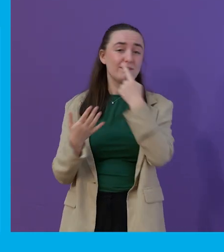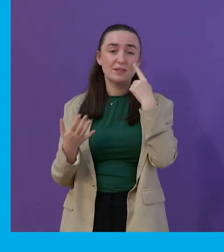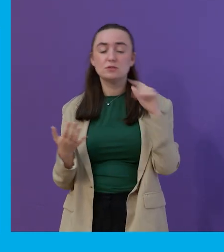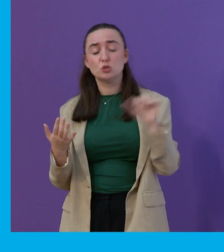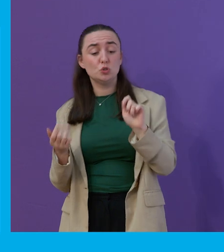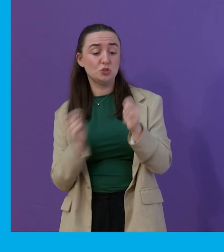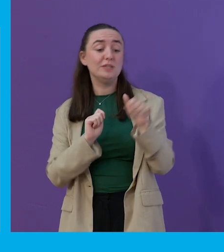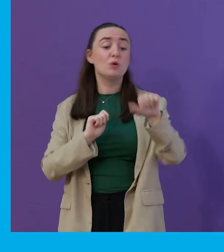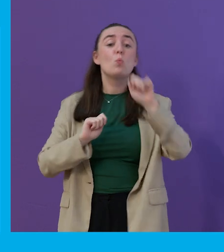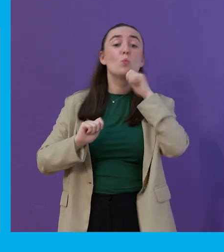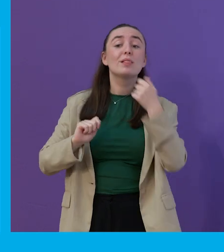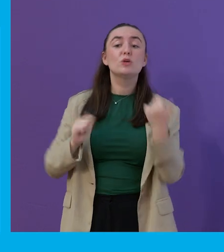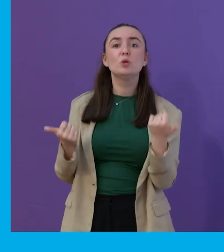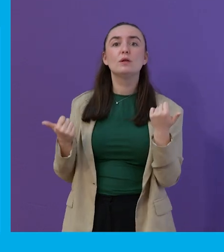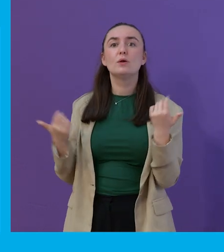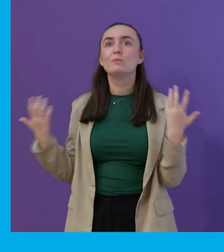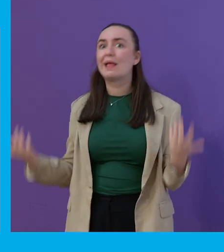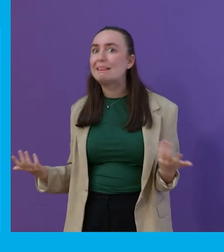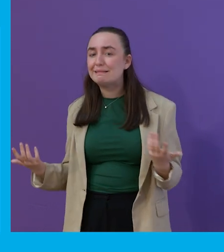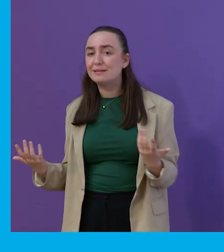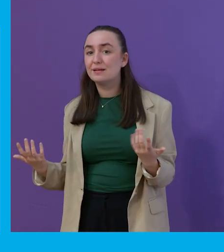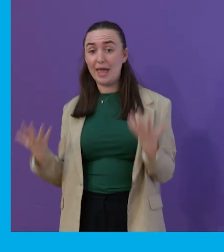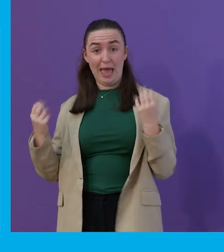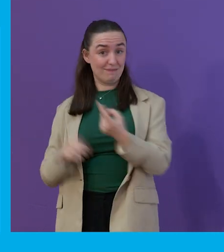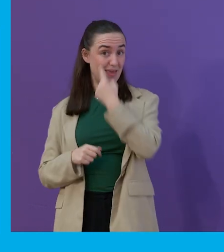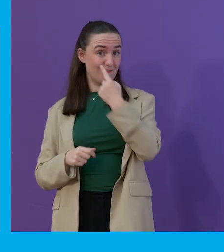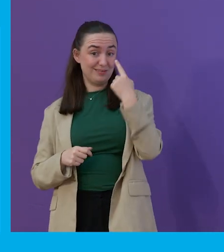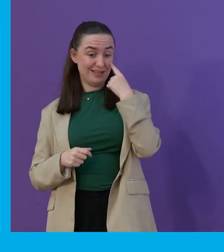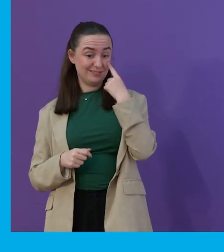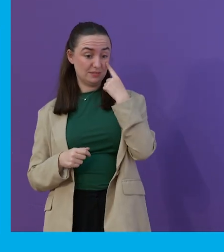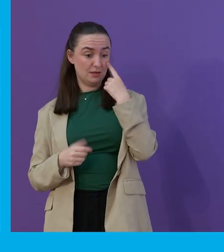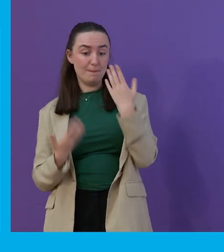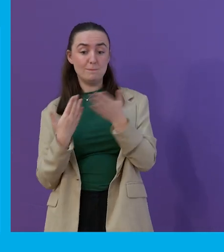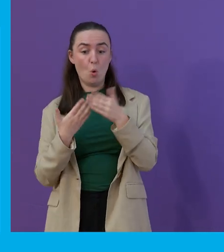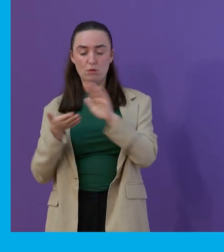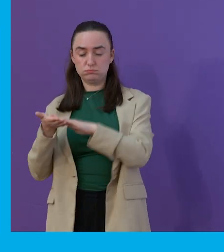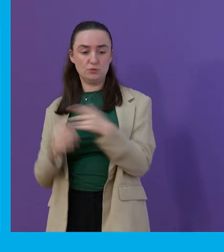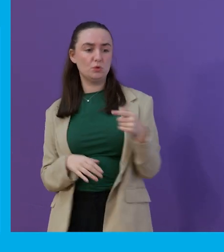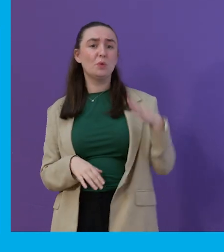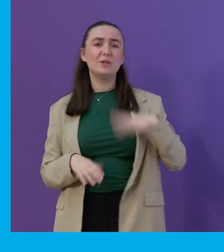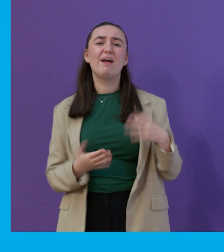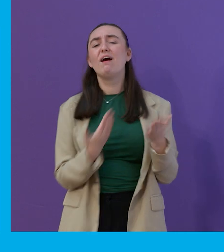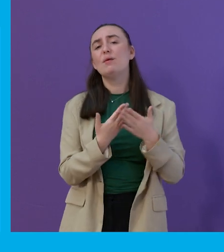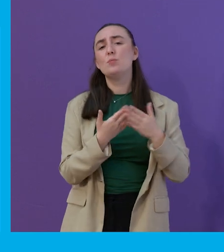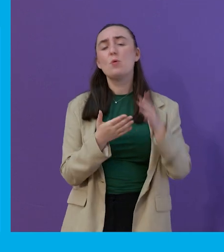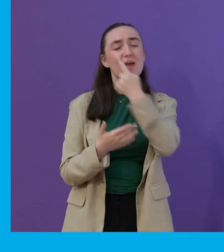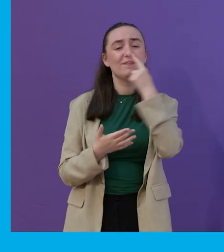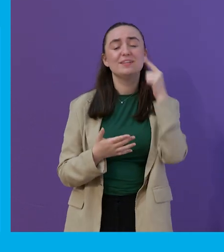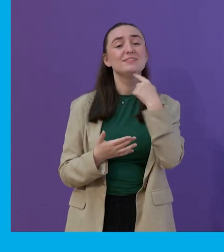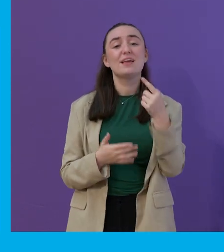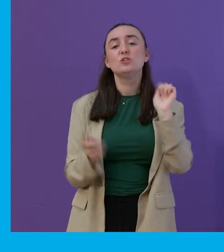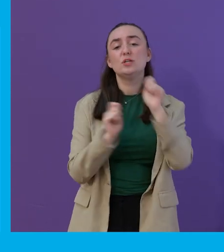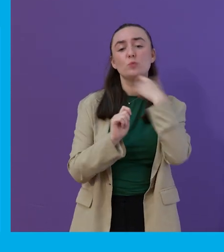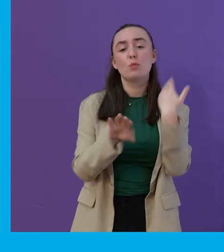change will be good. Well, we've got an even bigger mountain of evidence that what we're doing now isn't working. So maybe we should